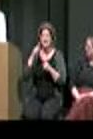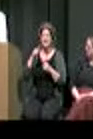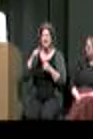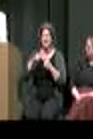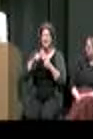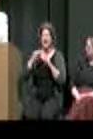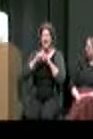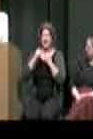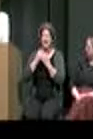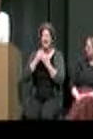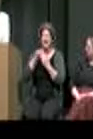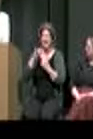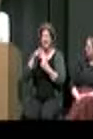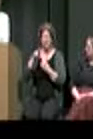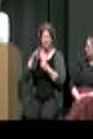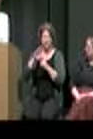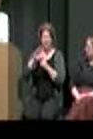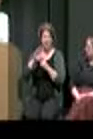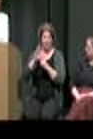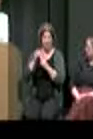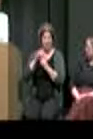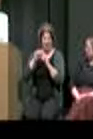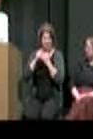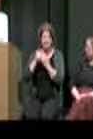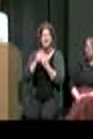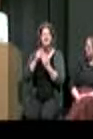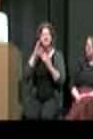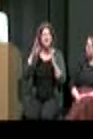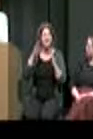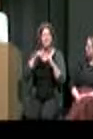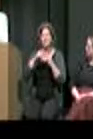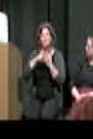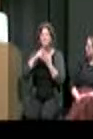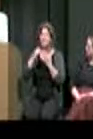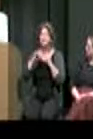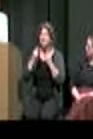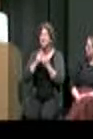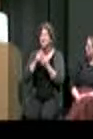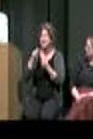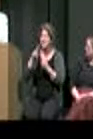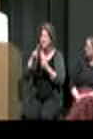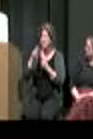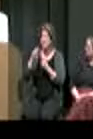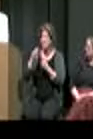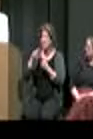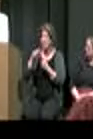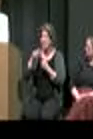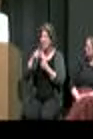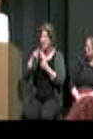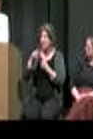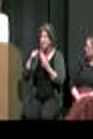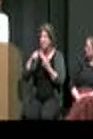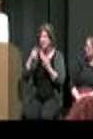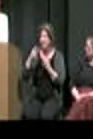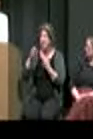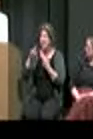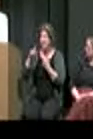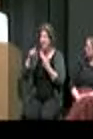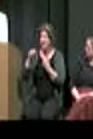Agency. I'm here. I just want to give a quick shout out to other folks part of the project team that are here, Suze Ligori, as well as Gerardo